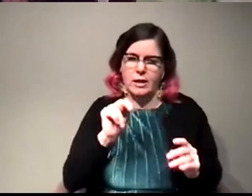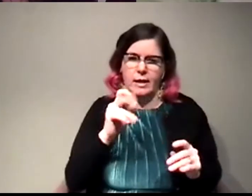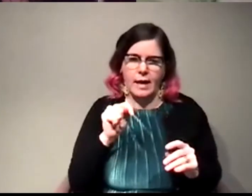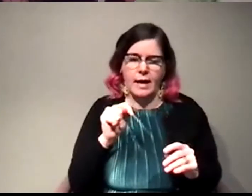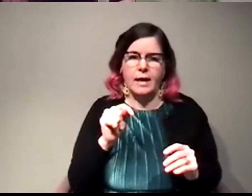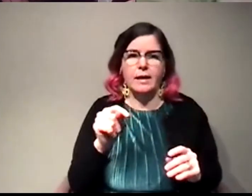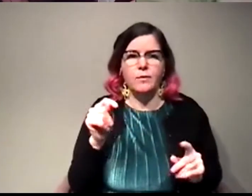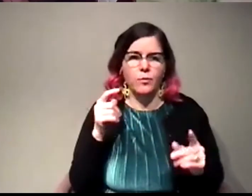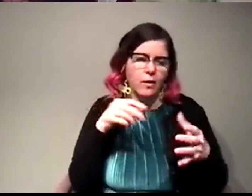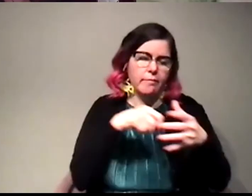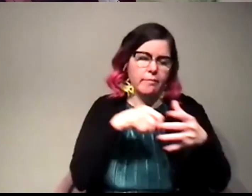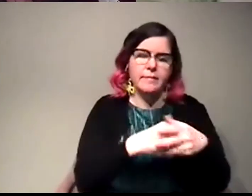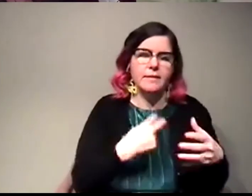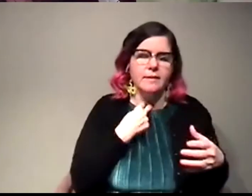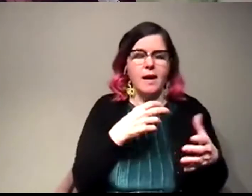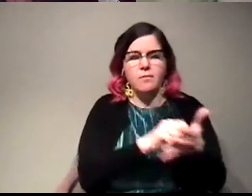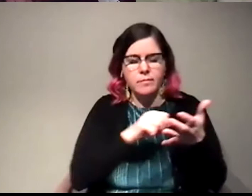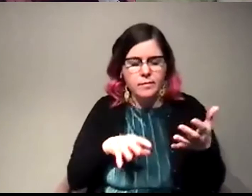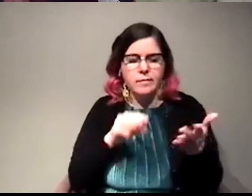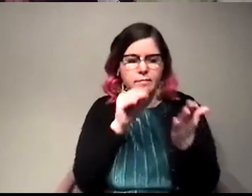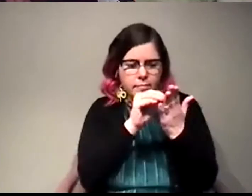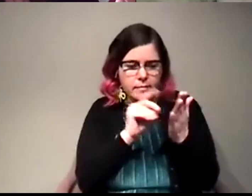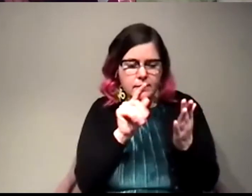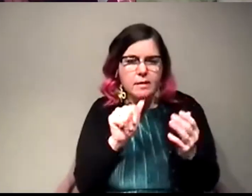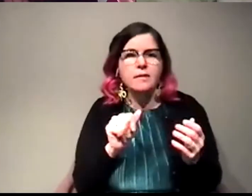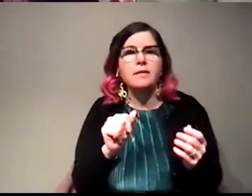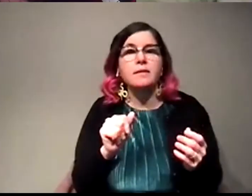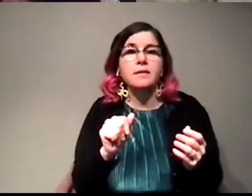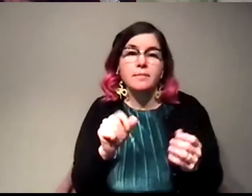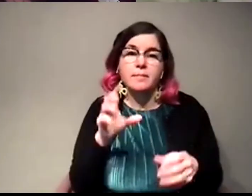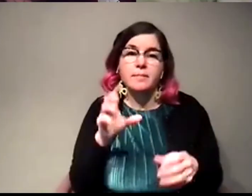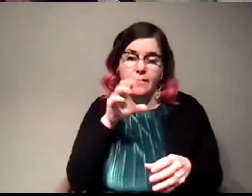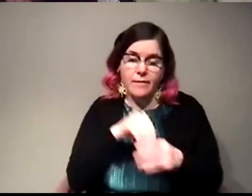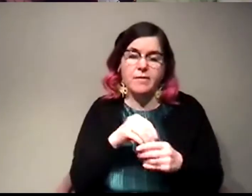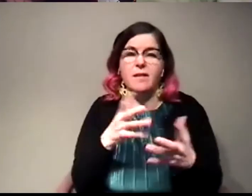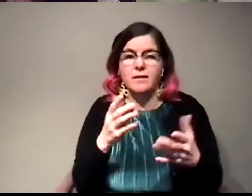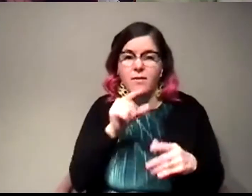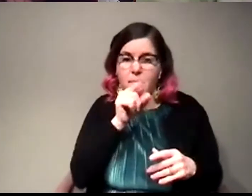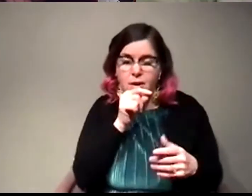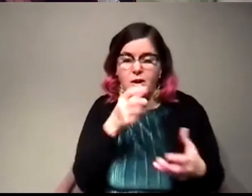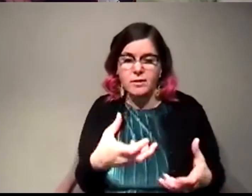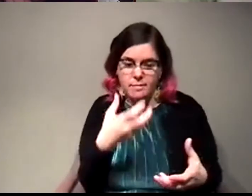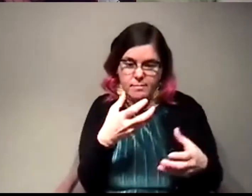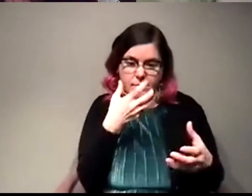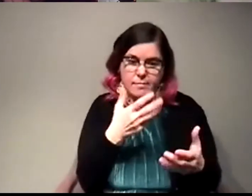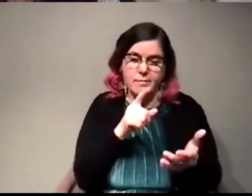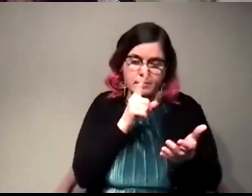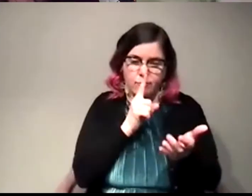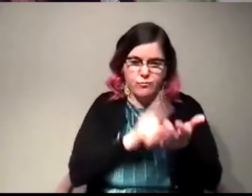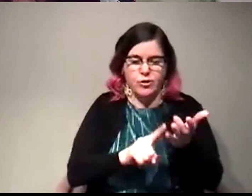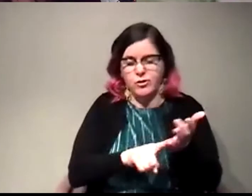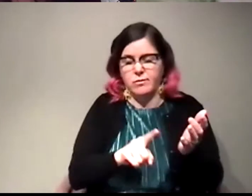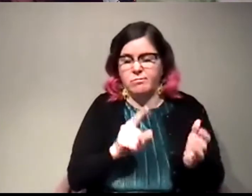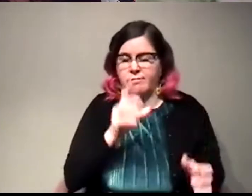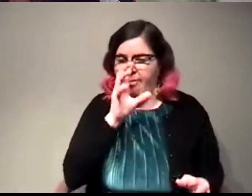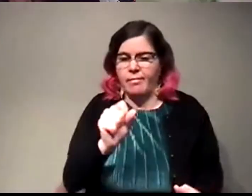them, get the data you need and let them go. But it involves lots of birds in your hand, you know, really cool up close research. So it was really fascinating.